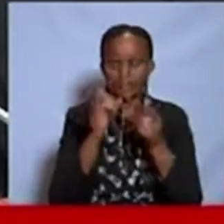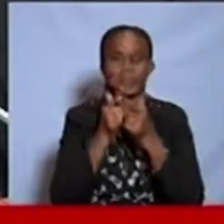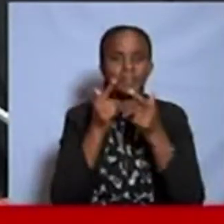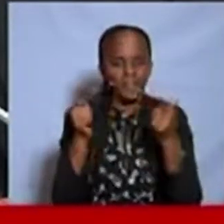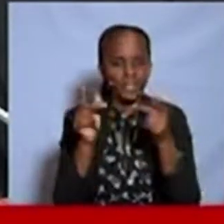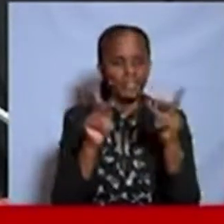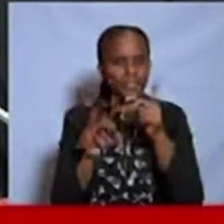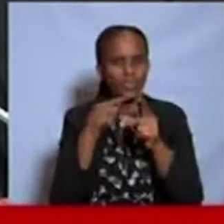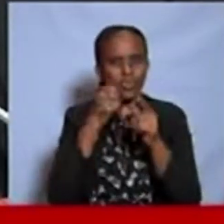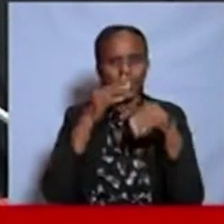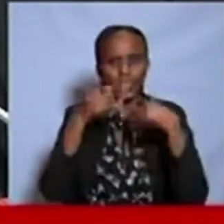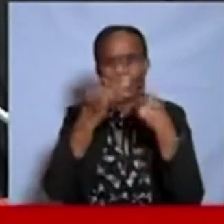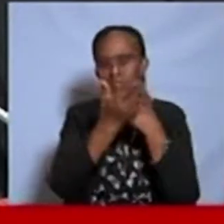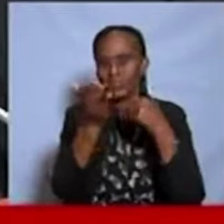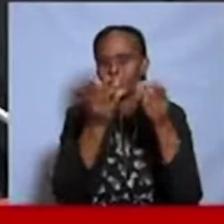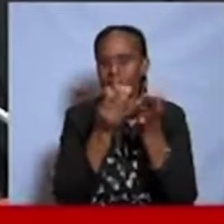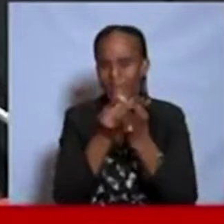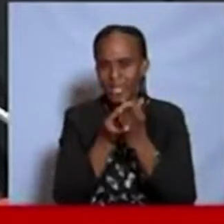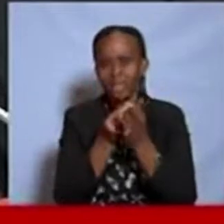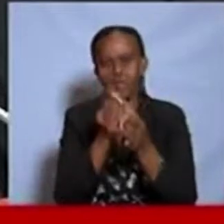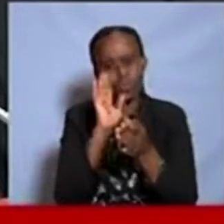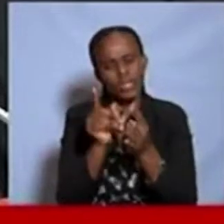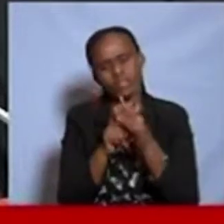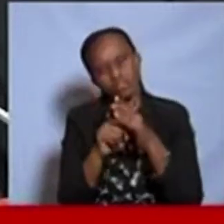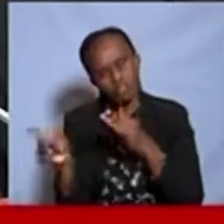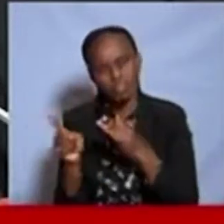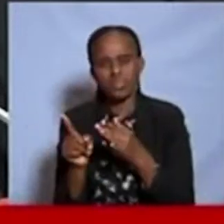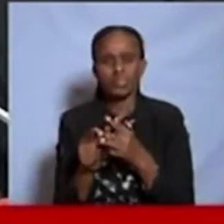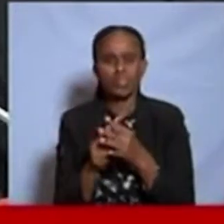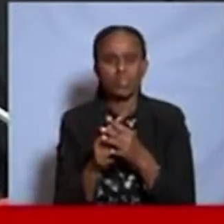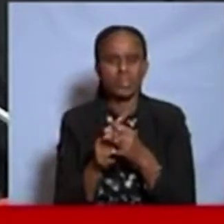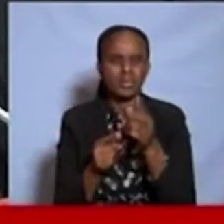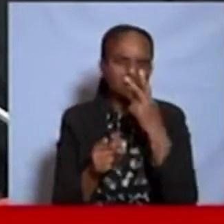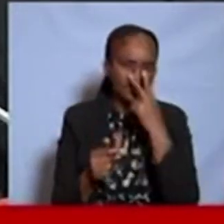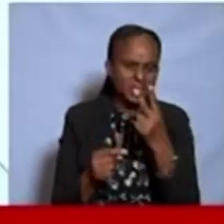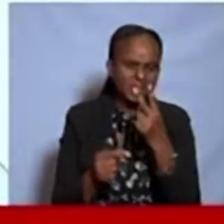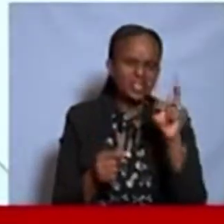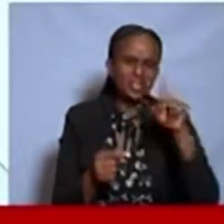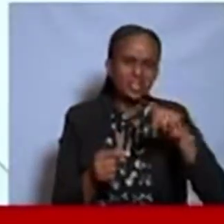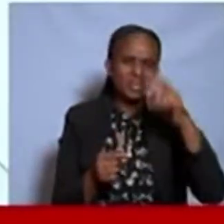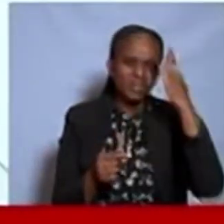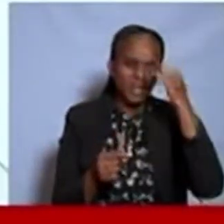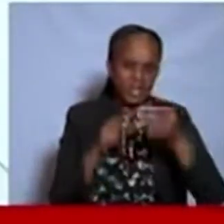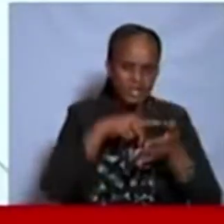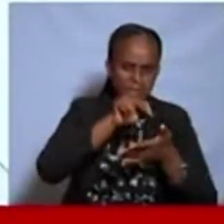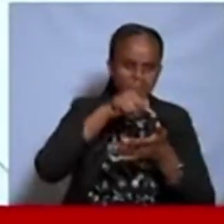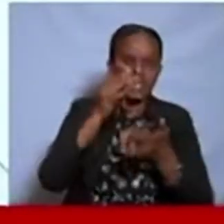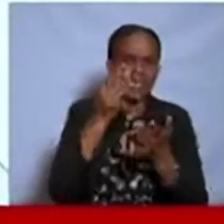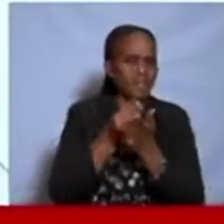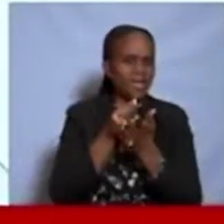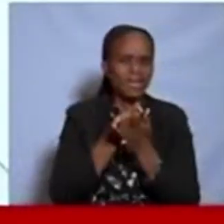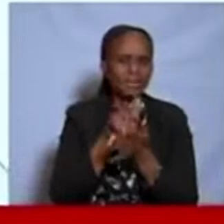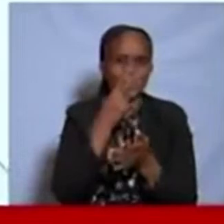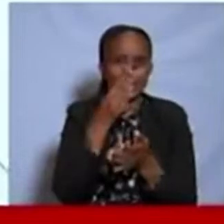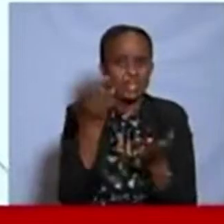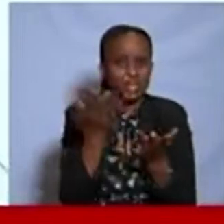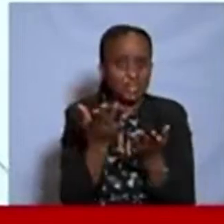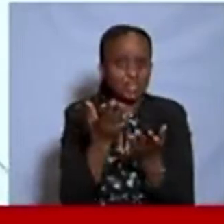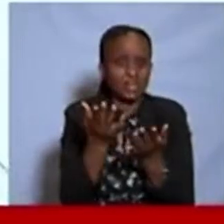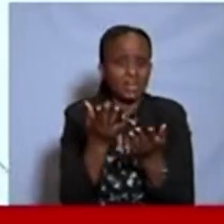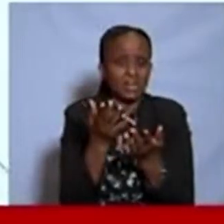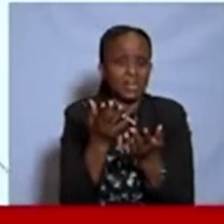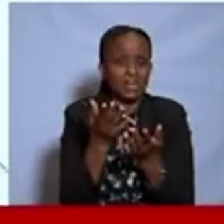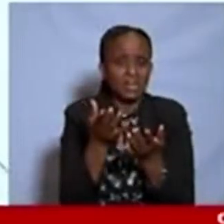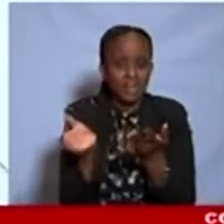that gives you money, they will begin to dodge, because they don't see the need why they are paying tax. Mention the specific one.